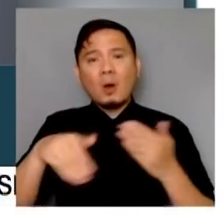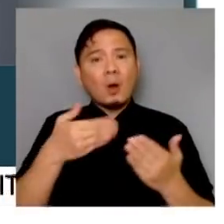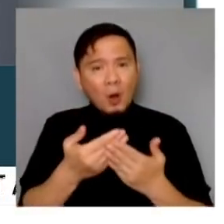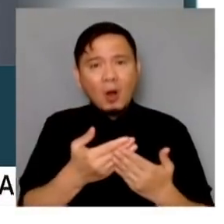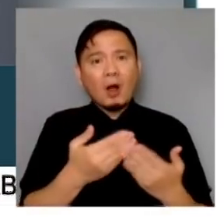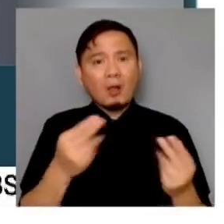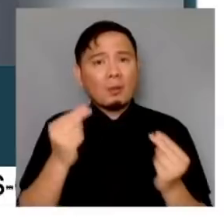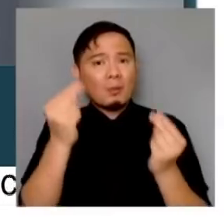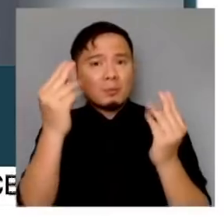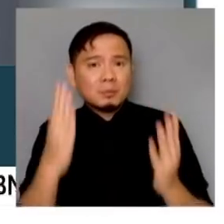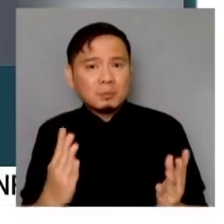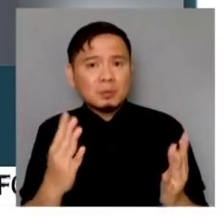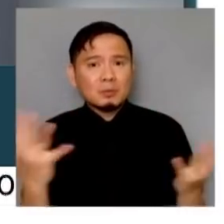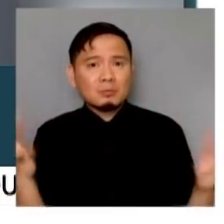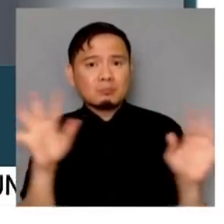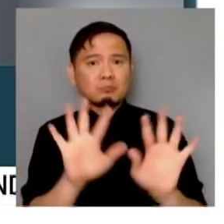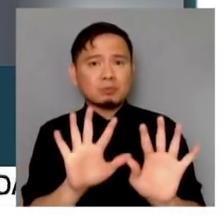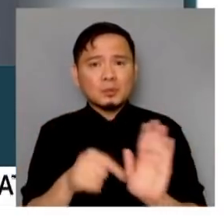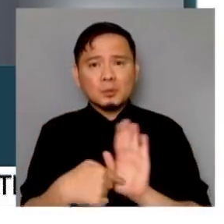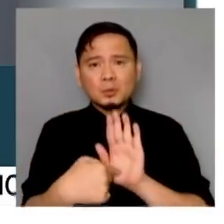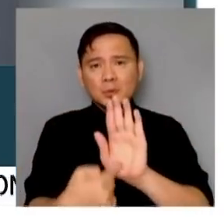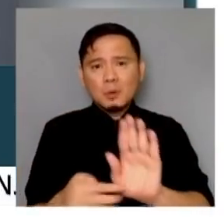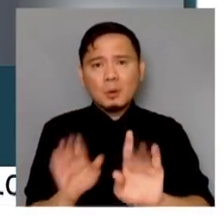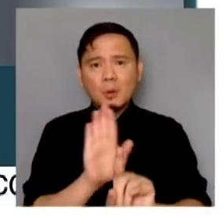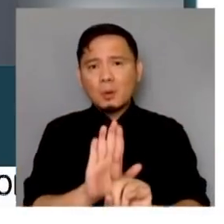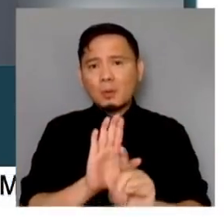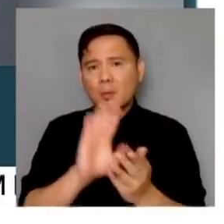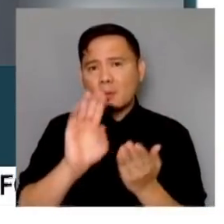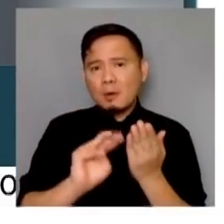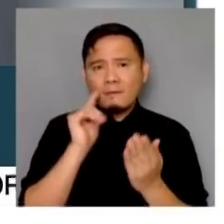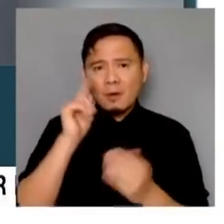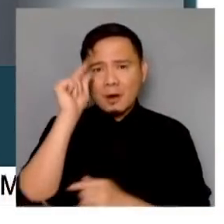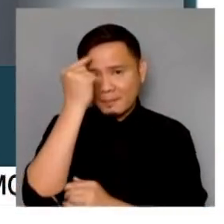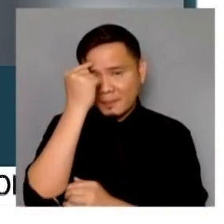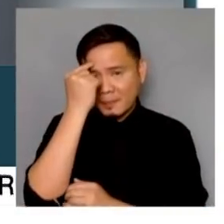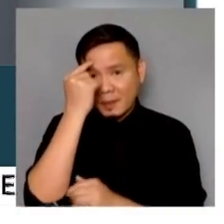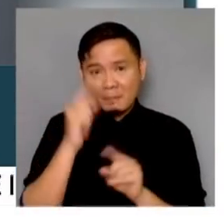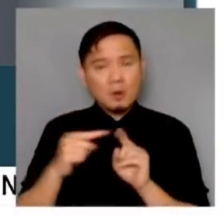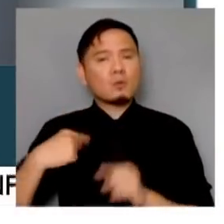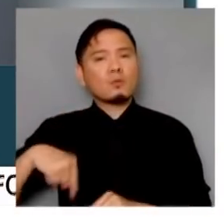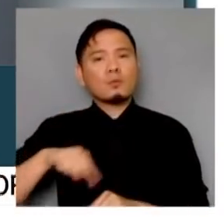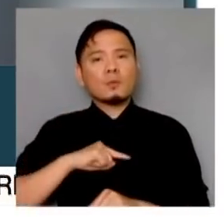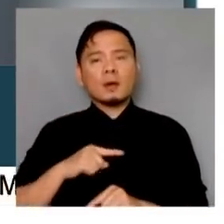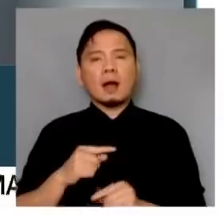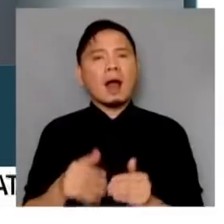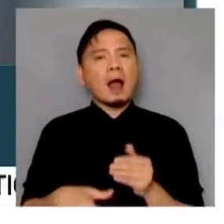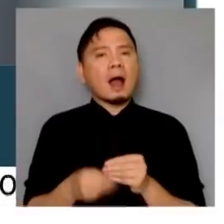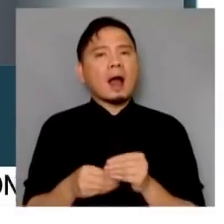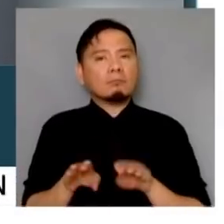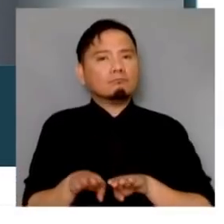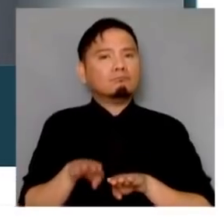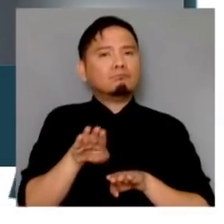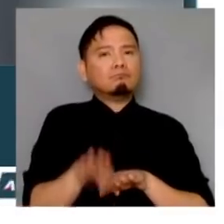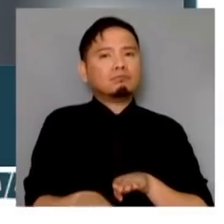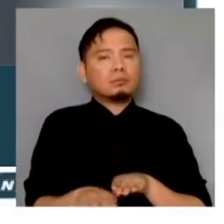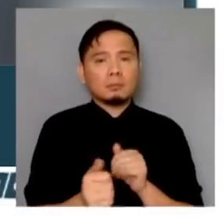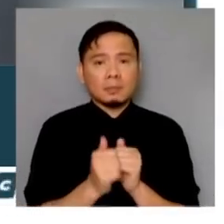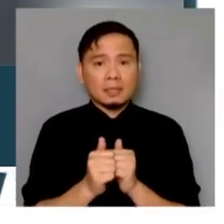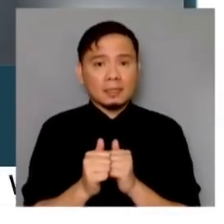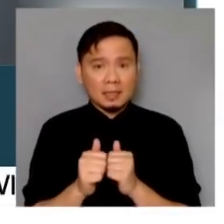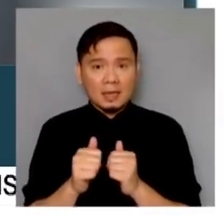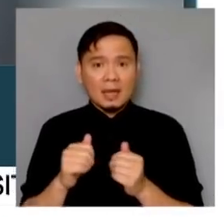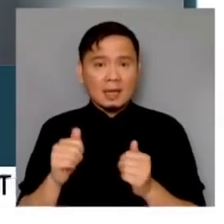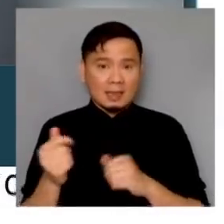of government. Kami na lang po, we took an extra step so that on day one, we are very ready